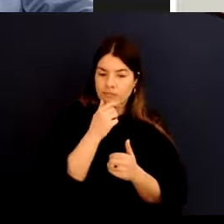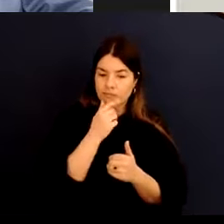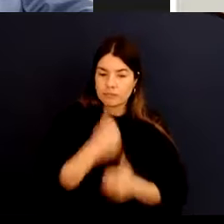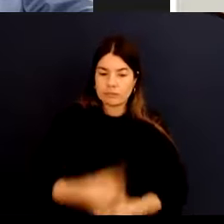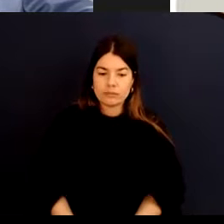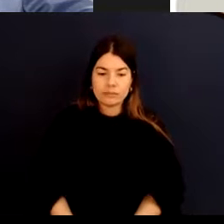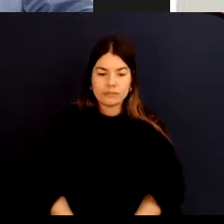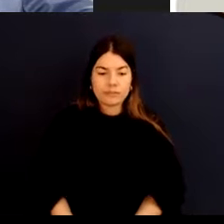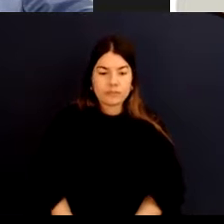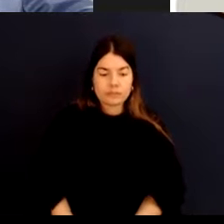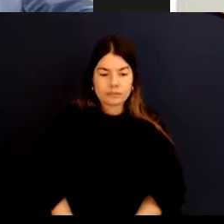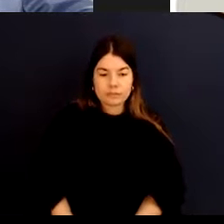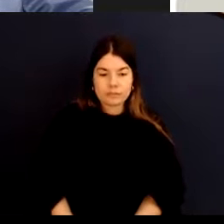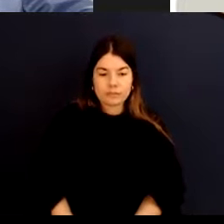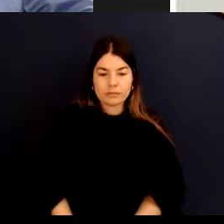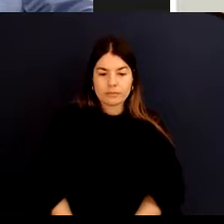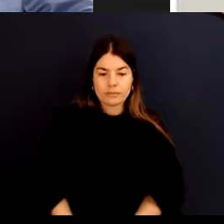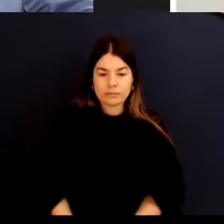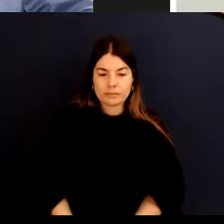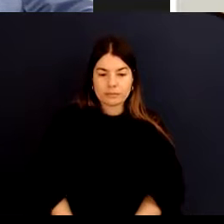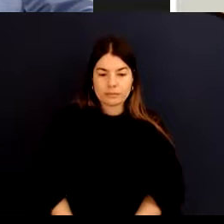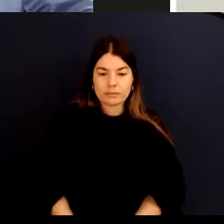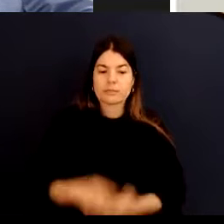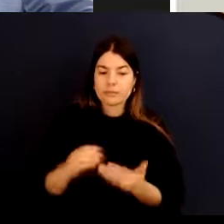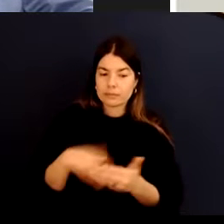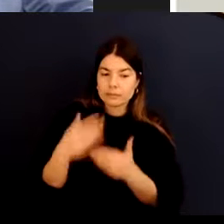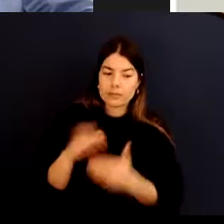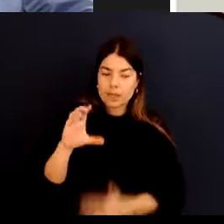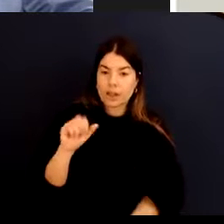okay, the next person in order is Carl Booker.